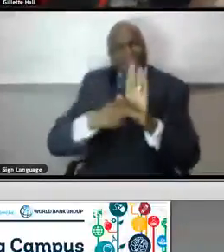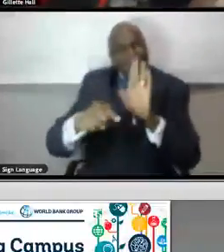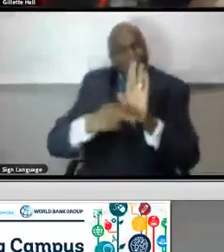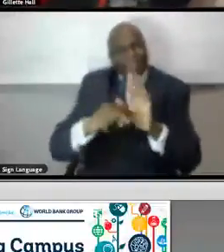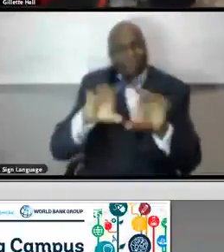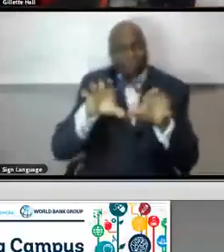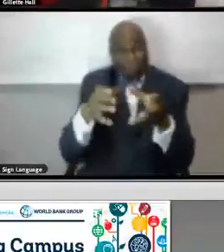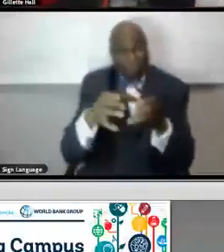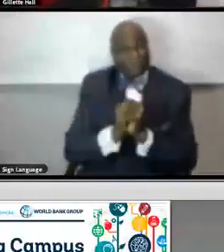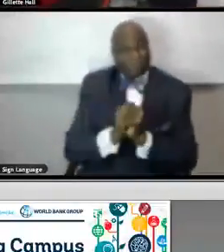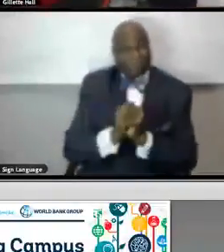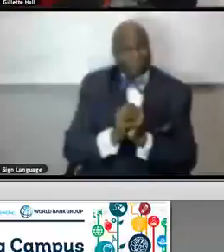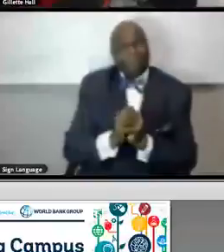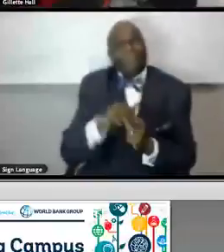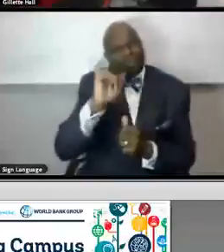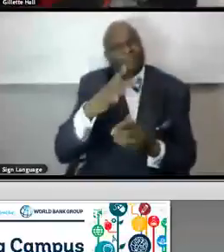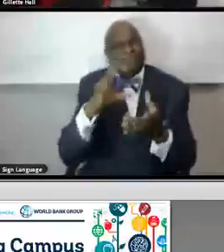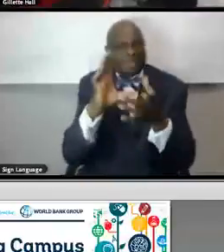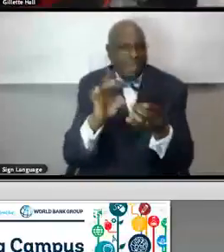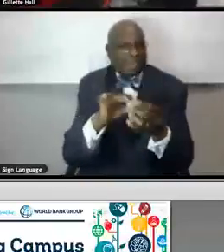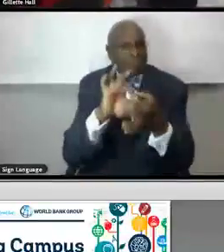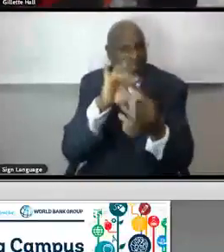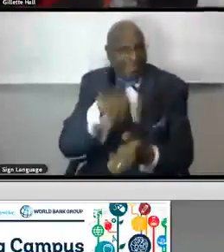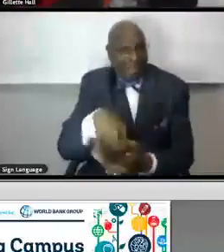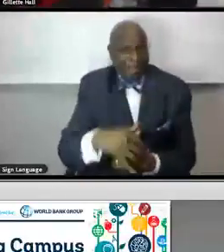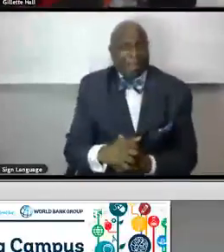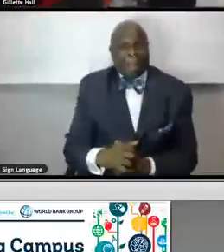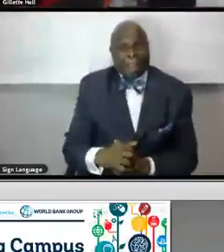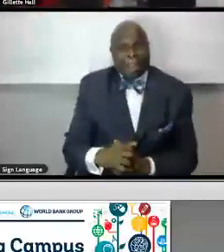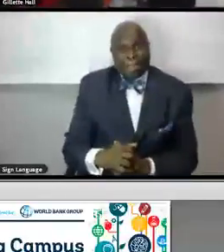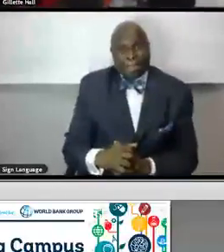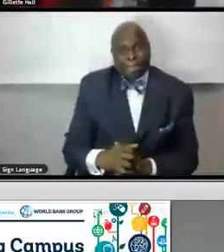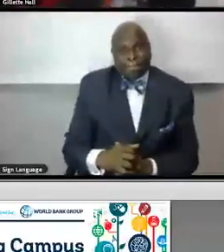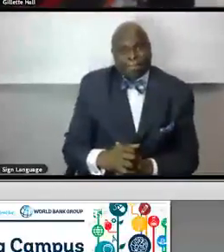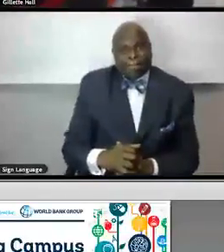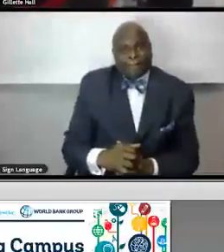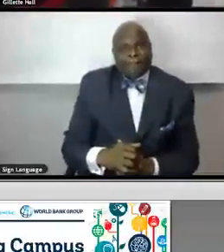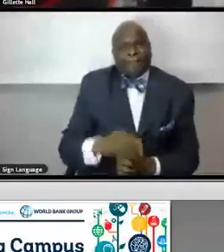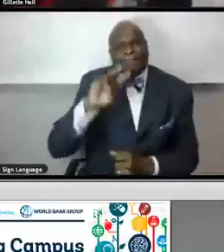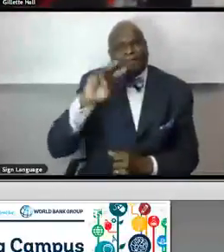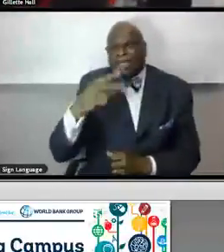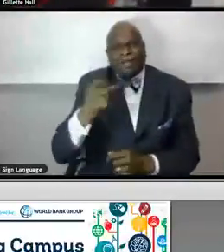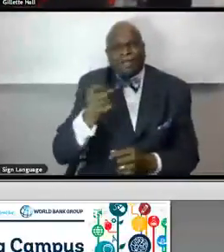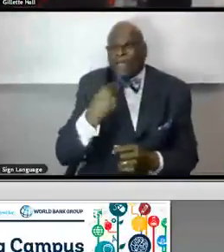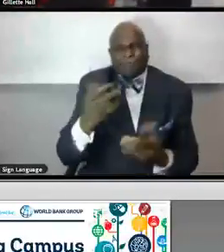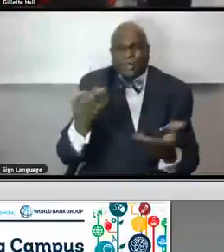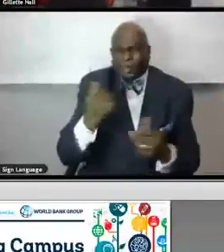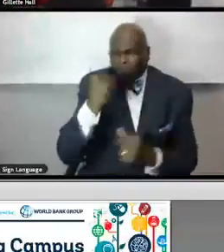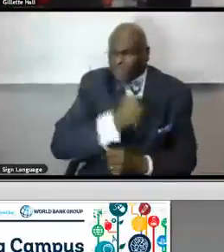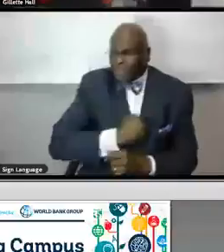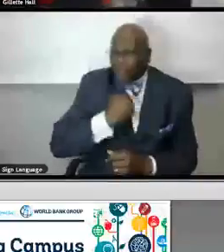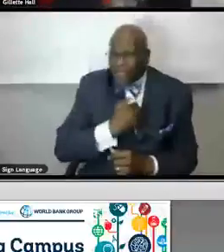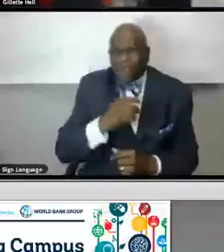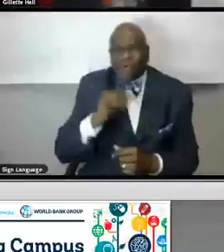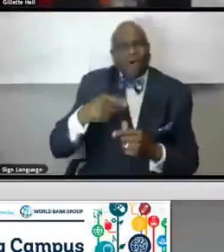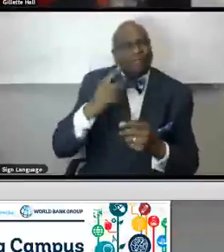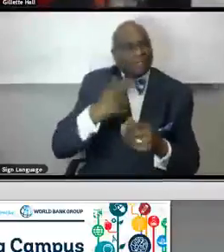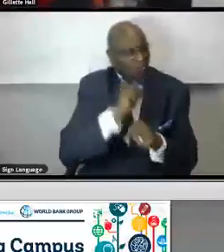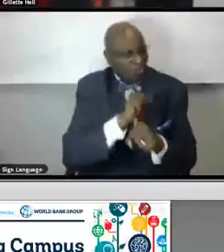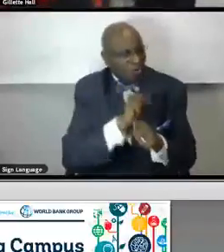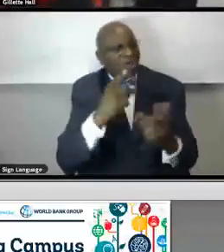groups. So that's my comment there. Remind me the second one, sorry? It was about what has worked